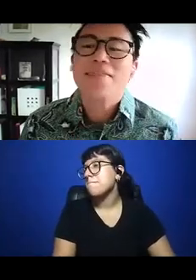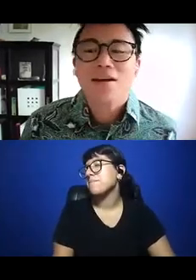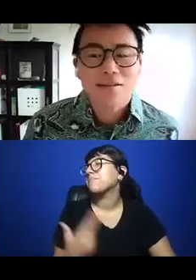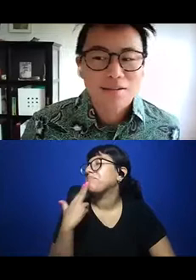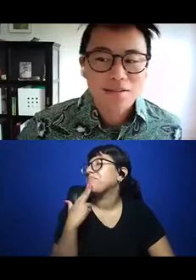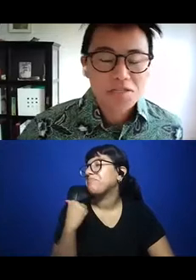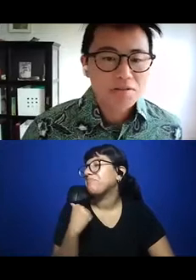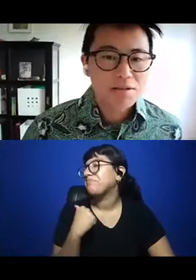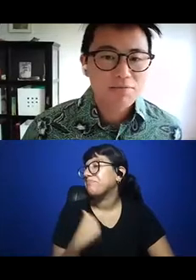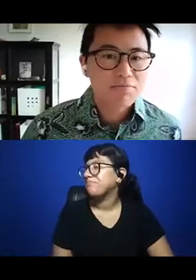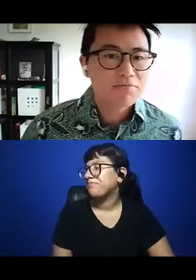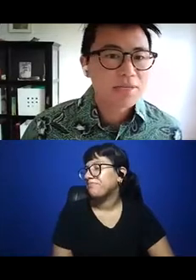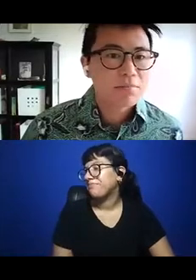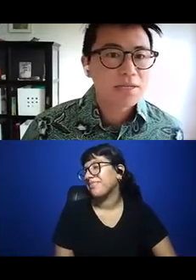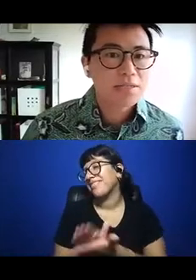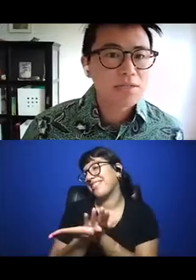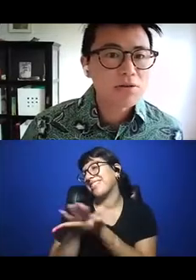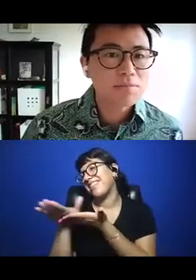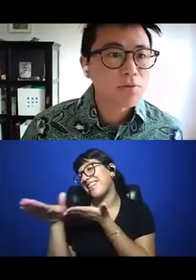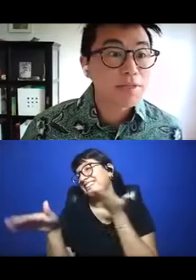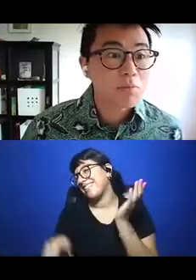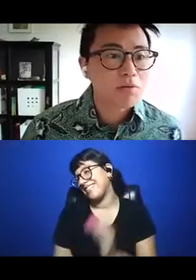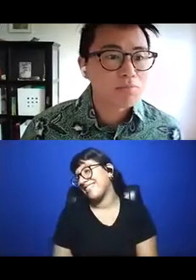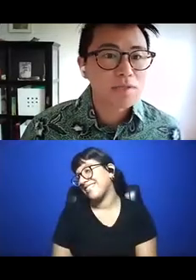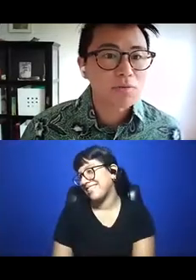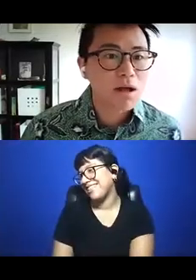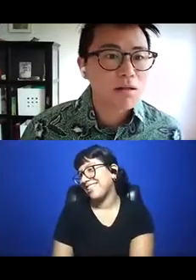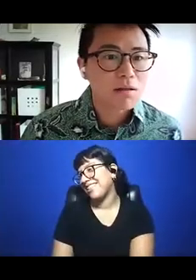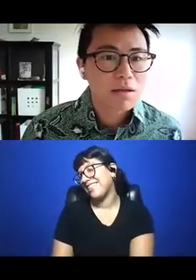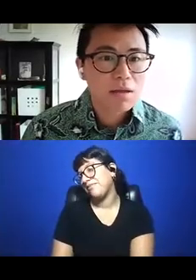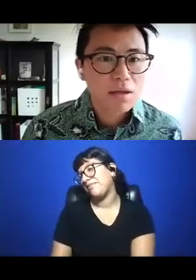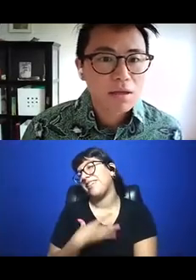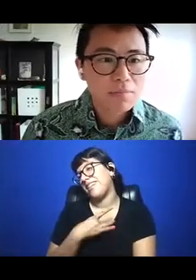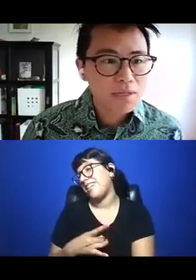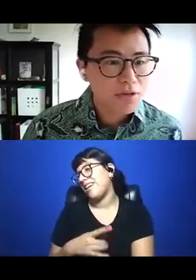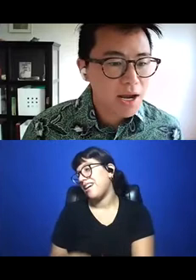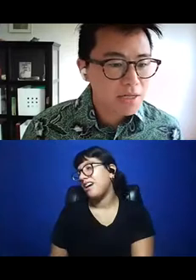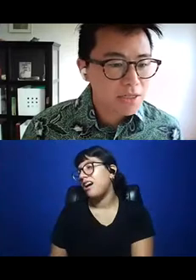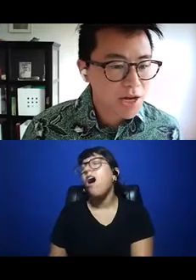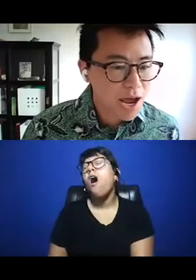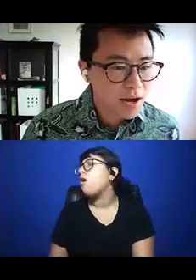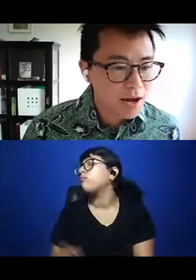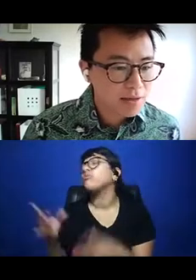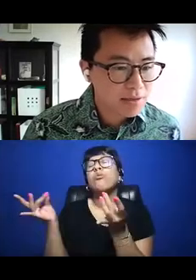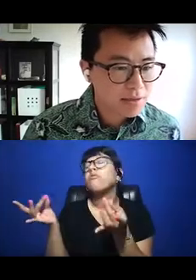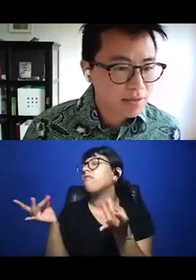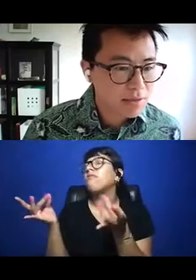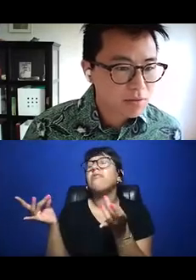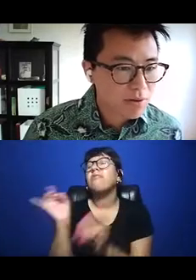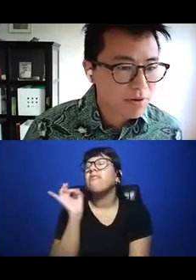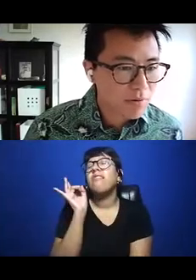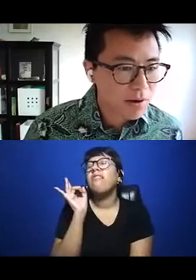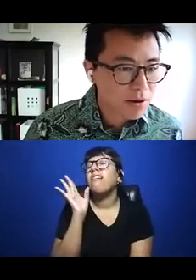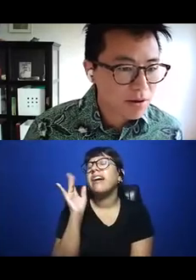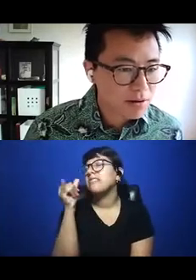Let's try that. Let's try to give them 15 minutes because they're in quite small groups as well. I'm gonna try to chat